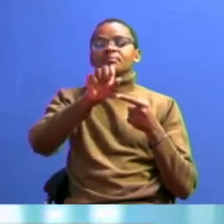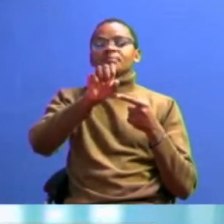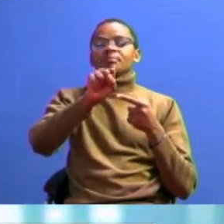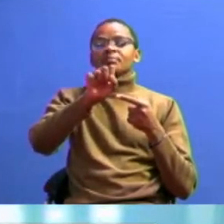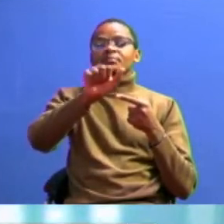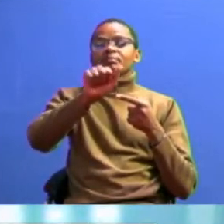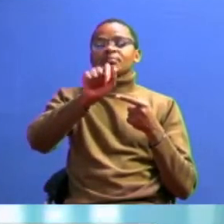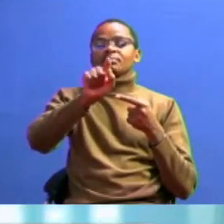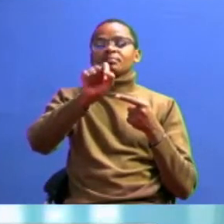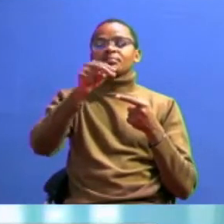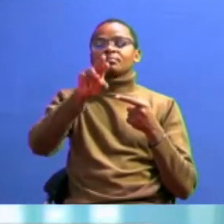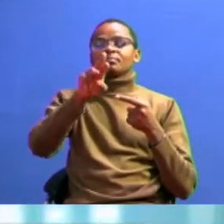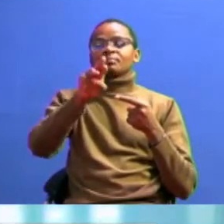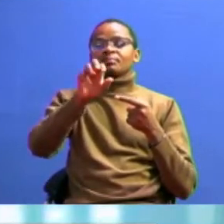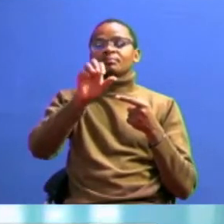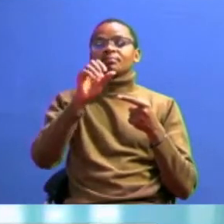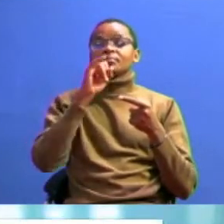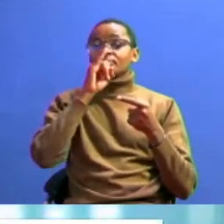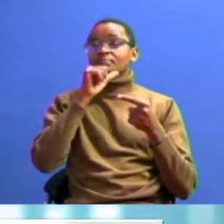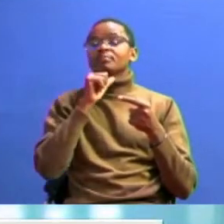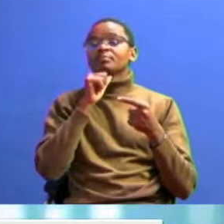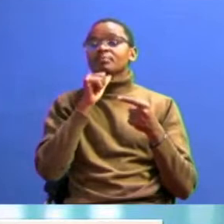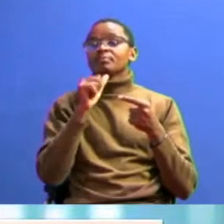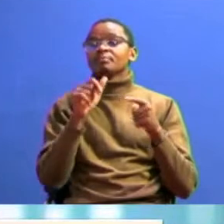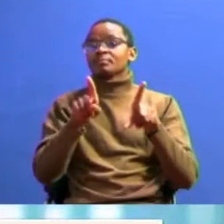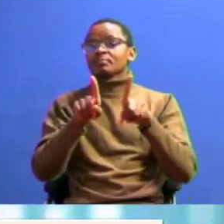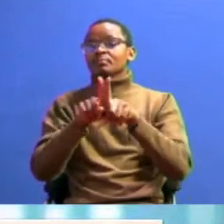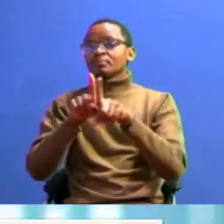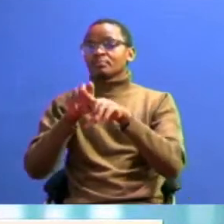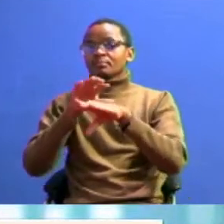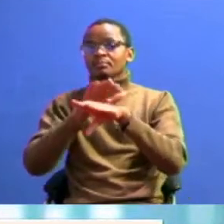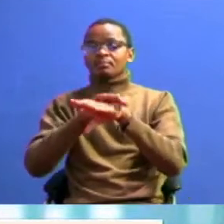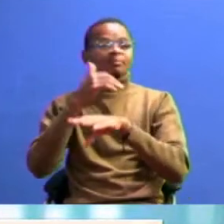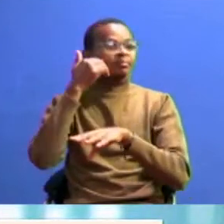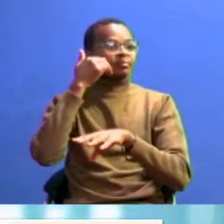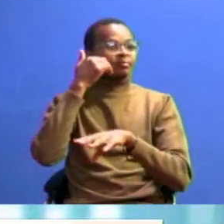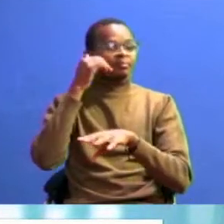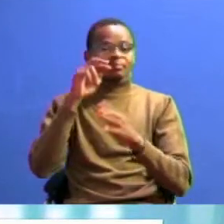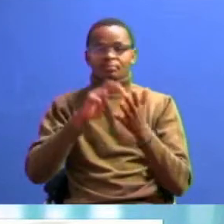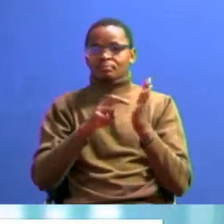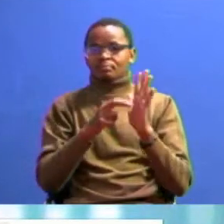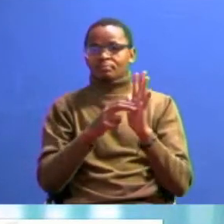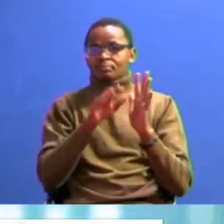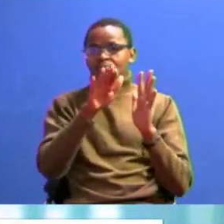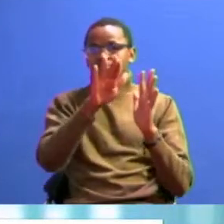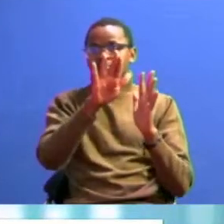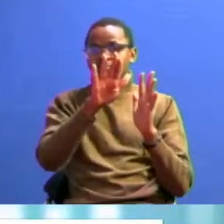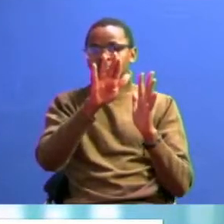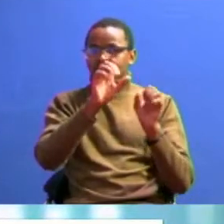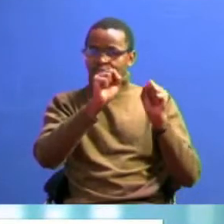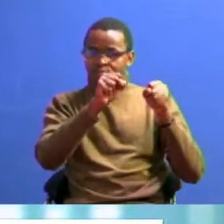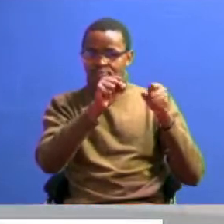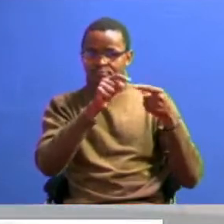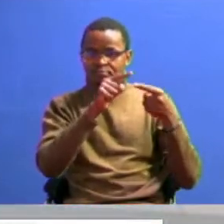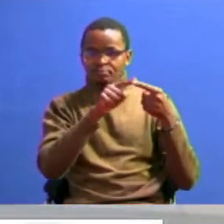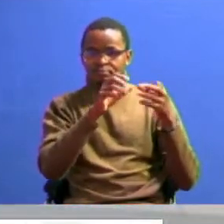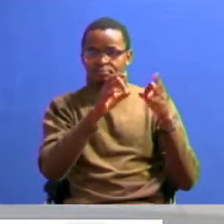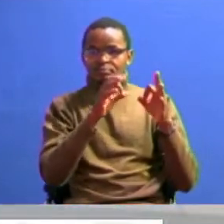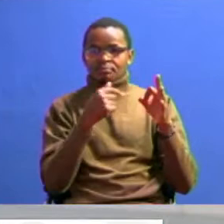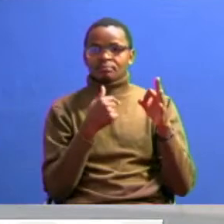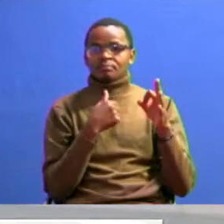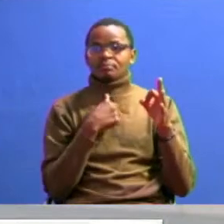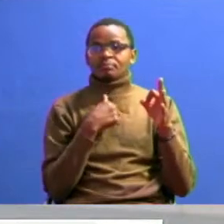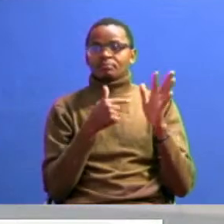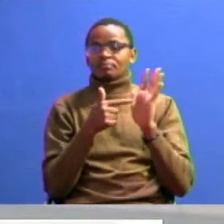asthma, a predisposition is not equivalent to getting the disease. It just means you're more vulnerable. That if you and me